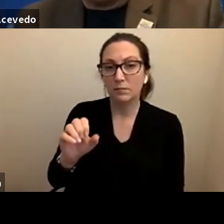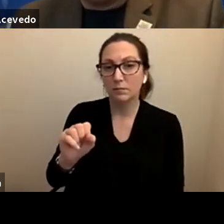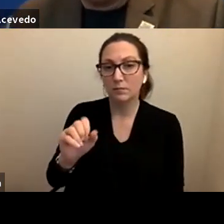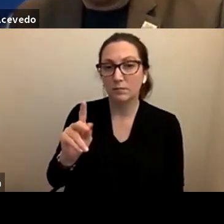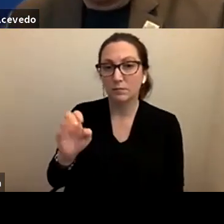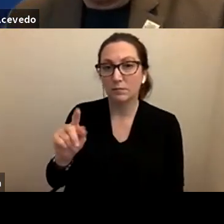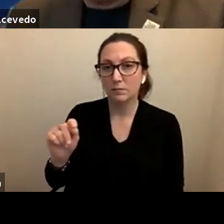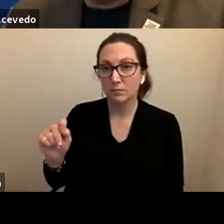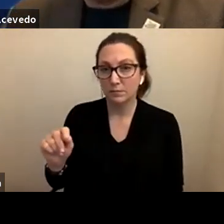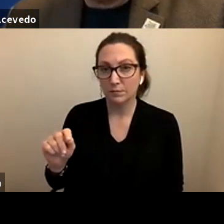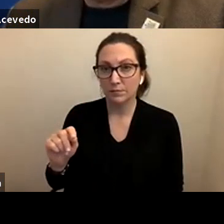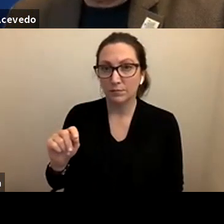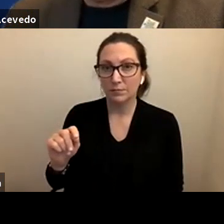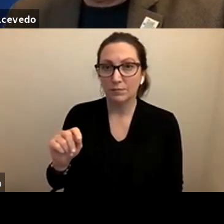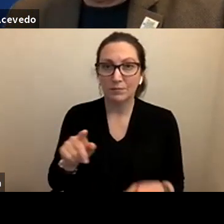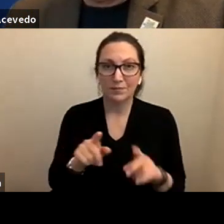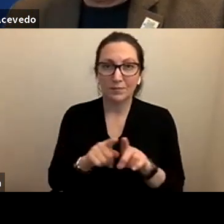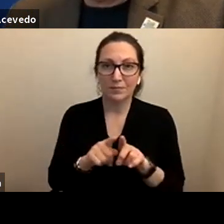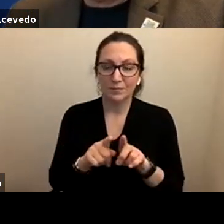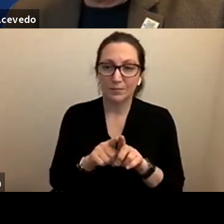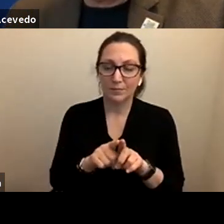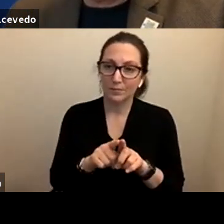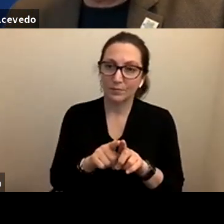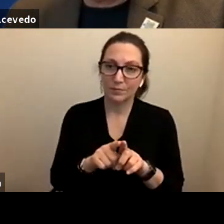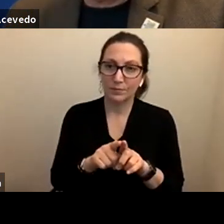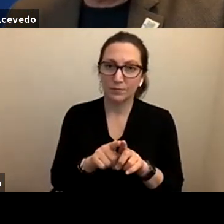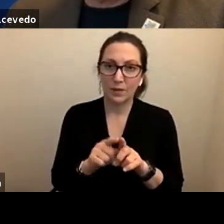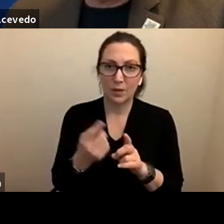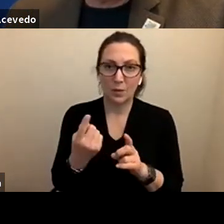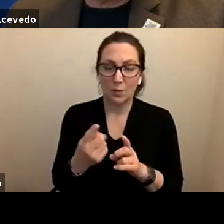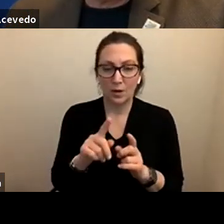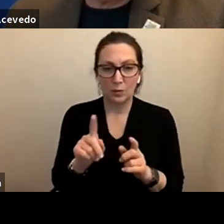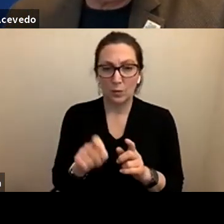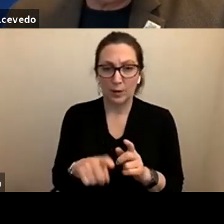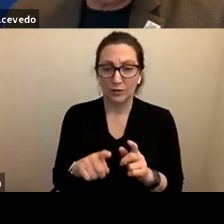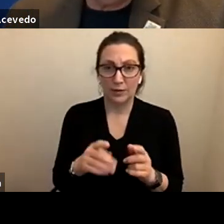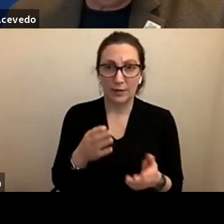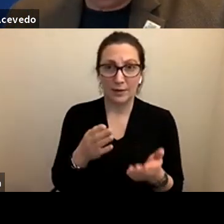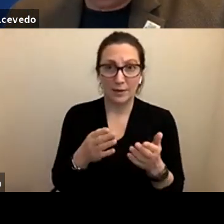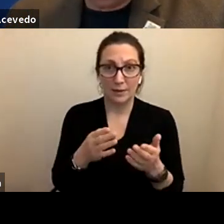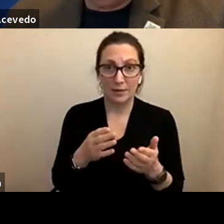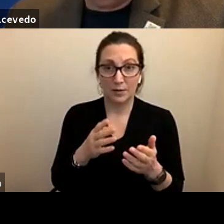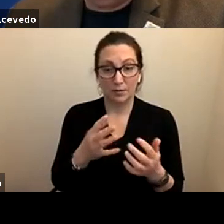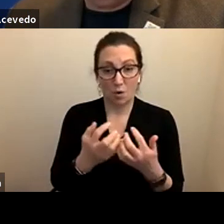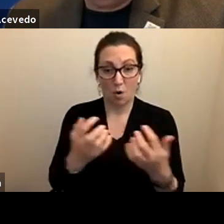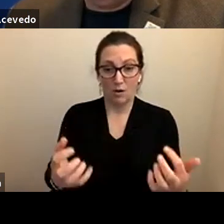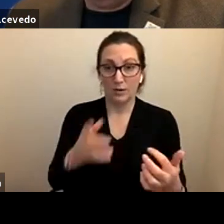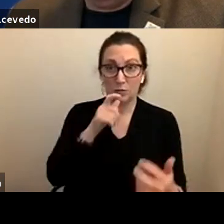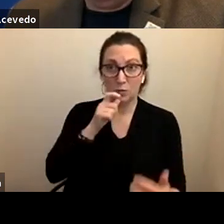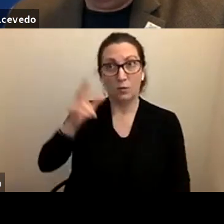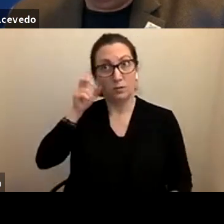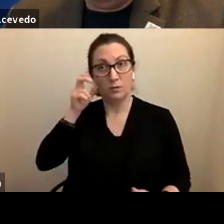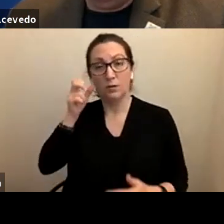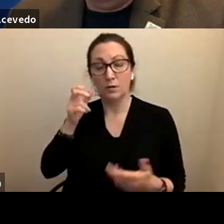also really feel like the lingering question that is probably on the minds of everybody watching right now, and probably the regular question I have